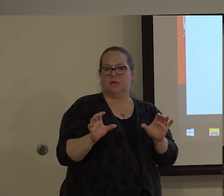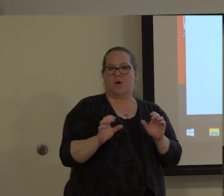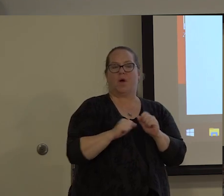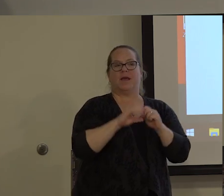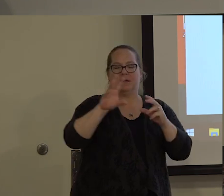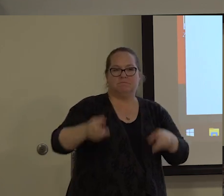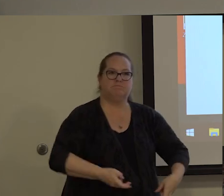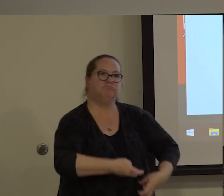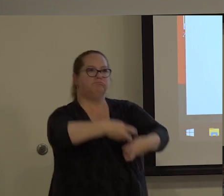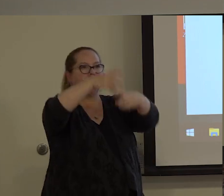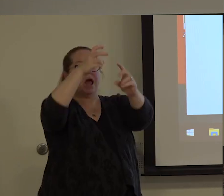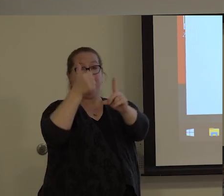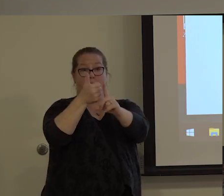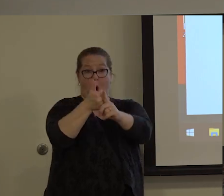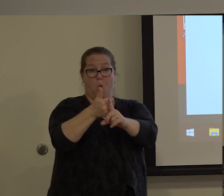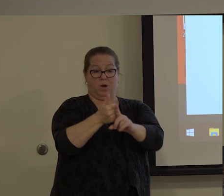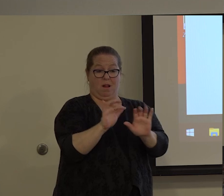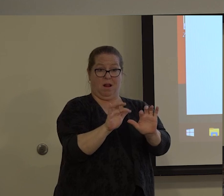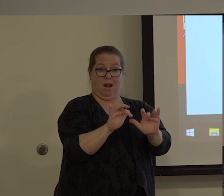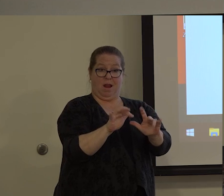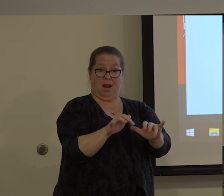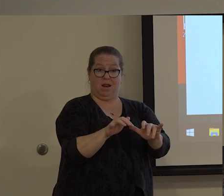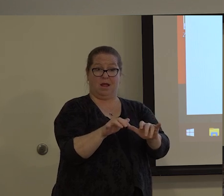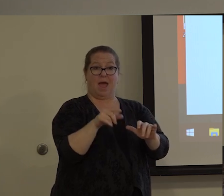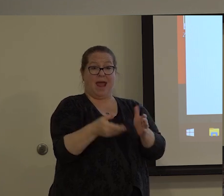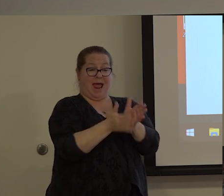even upload their own text and then you ask them